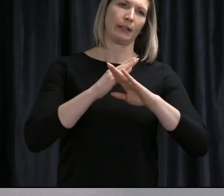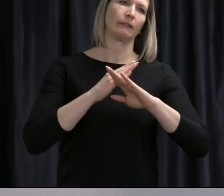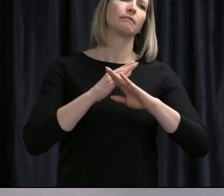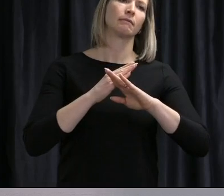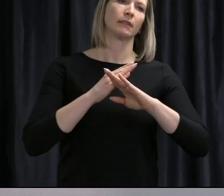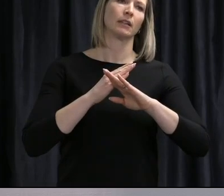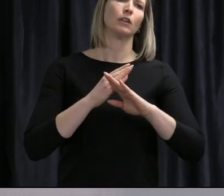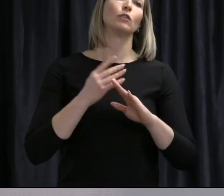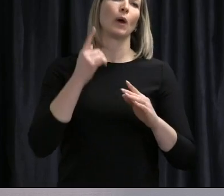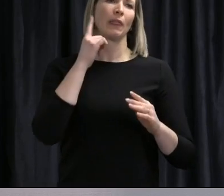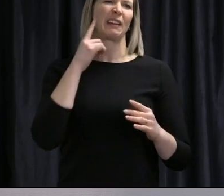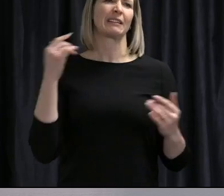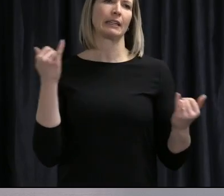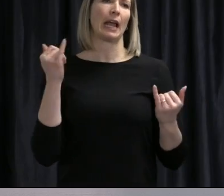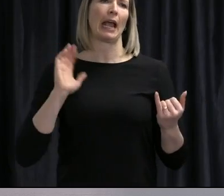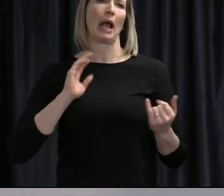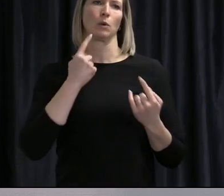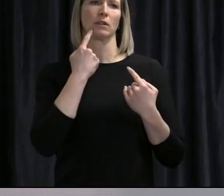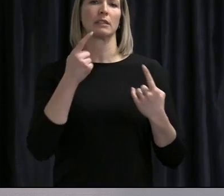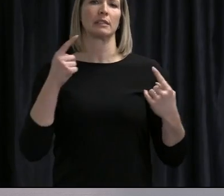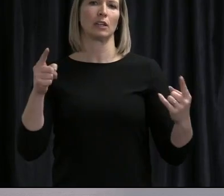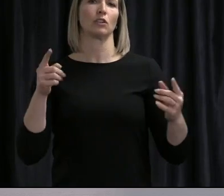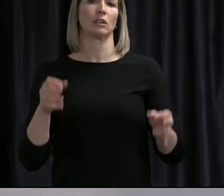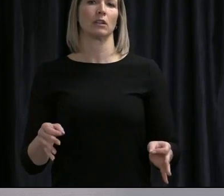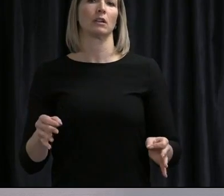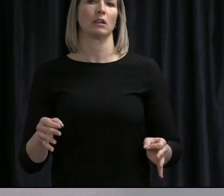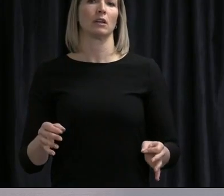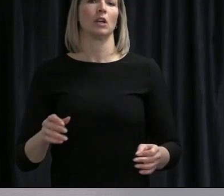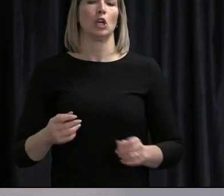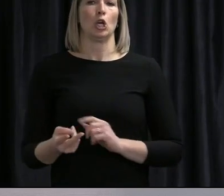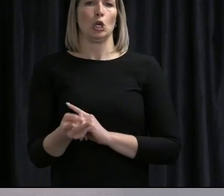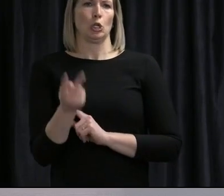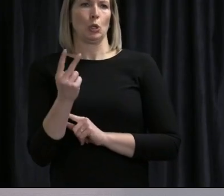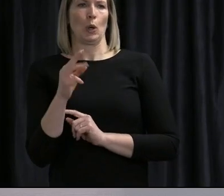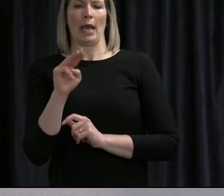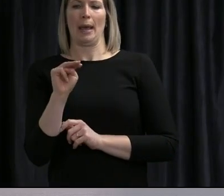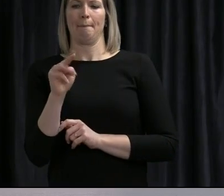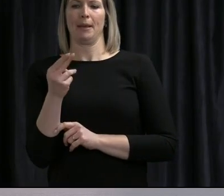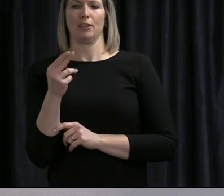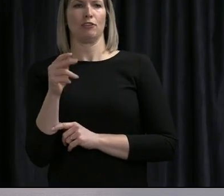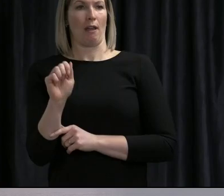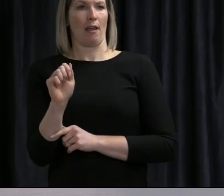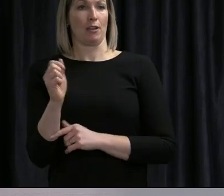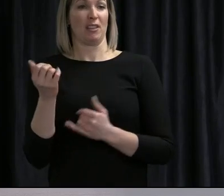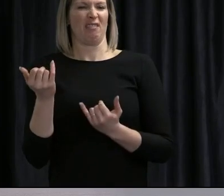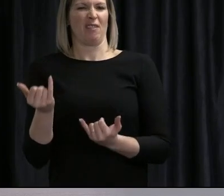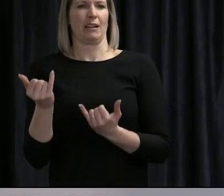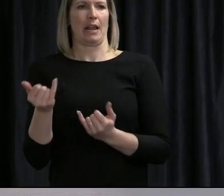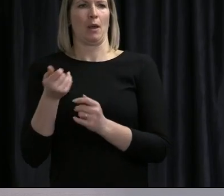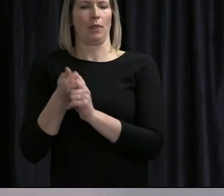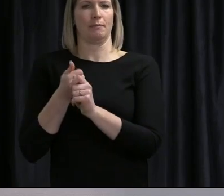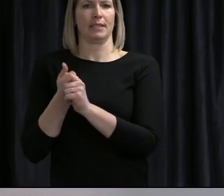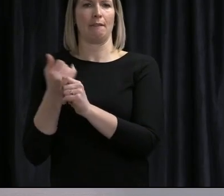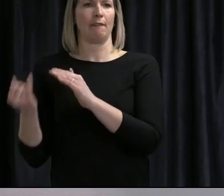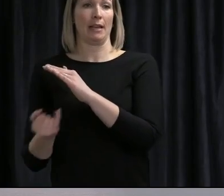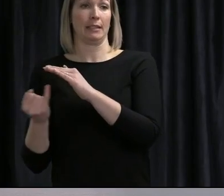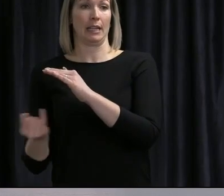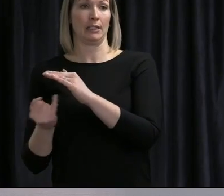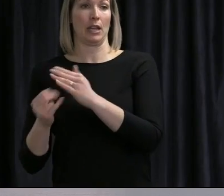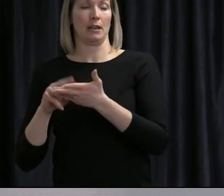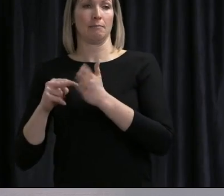with some of the measures we're taking today. With two MHAs going into self-isolation, does that increase the odds the House will not open next week? I've